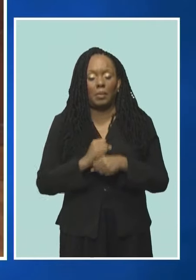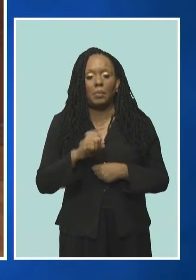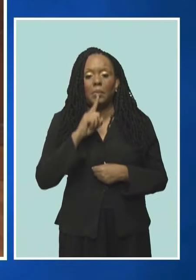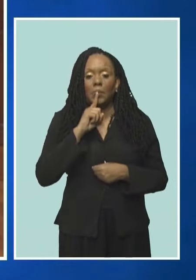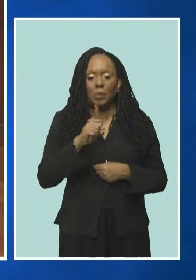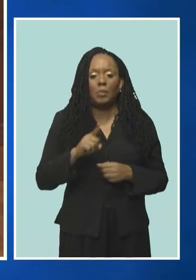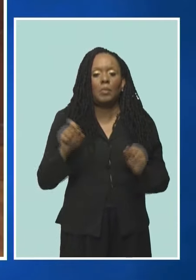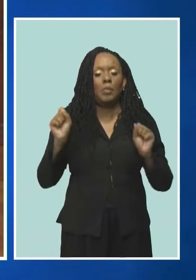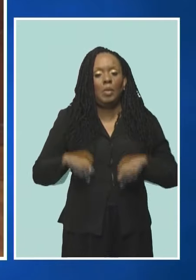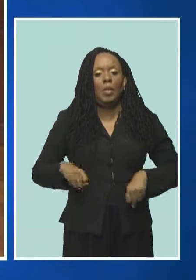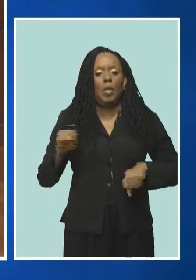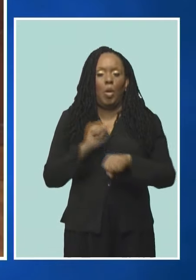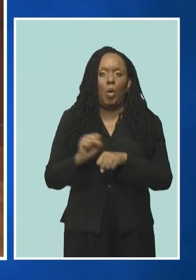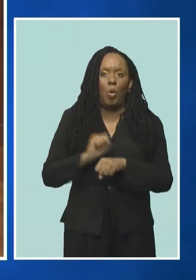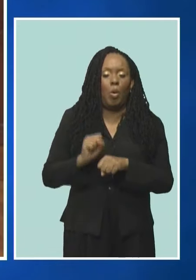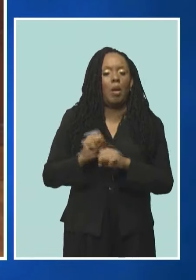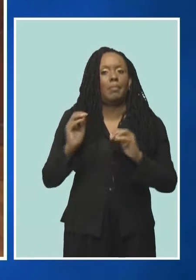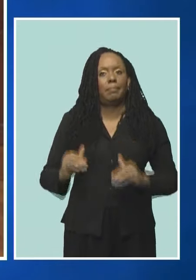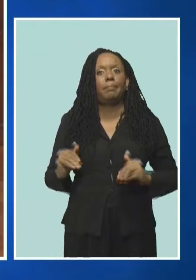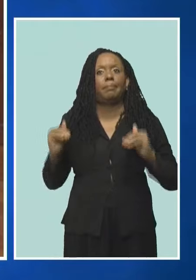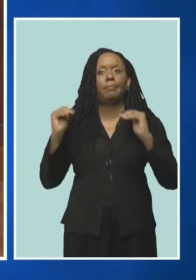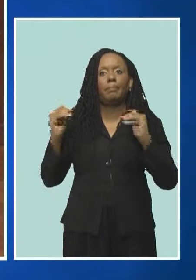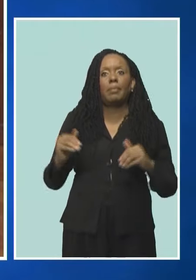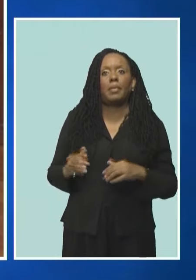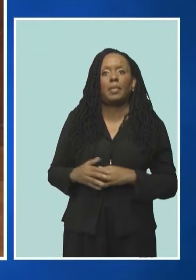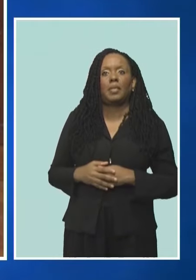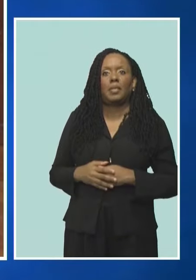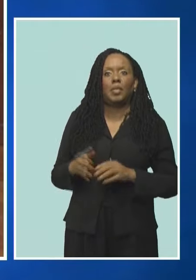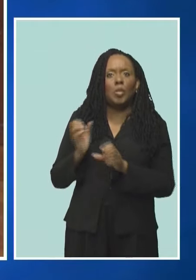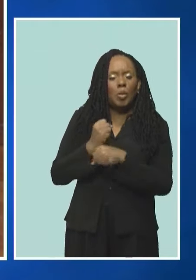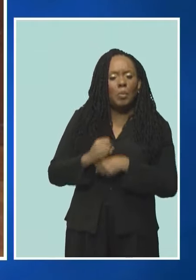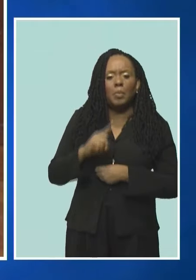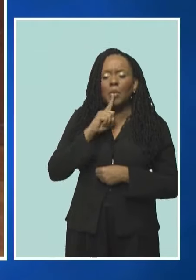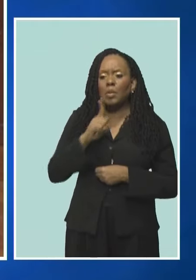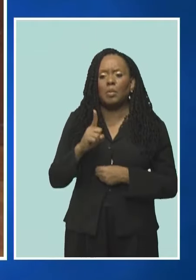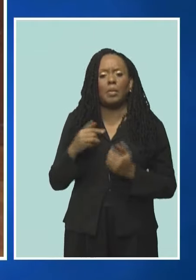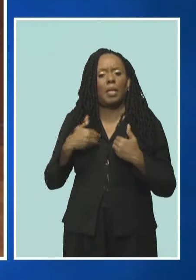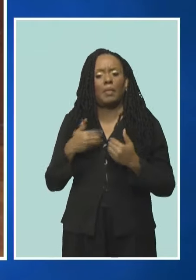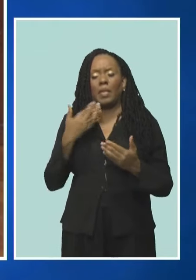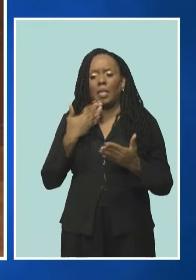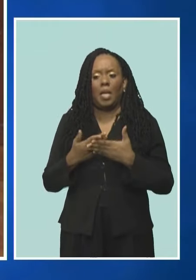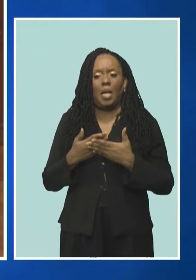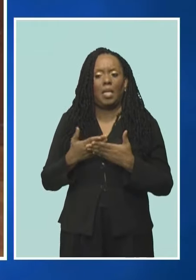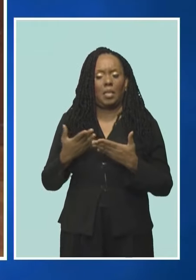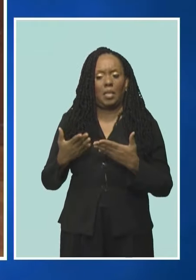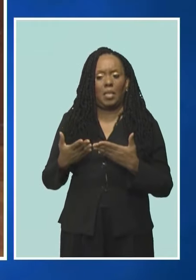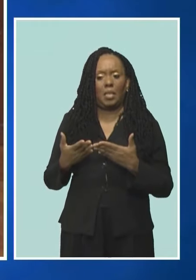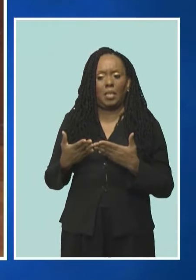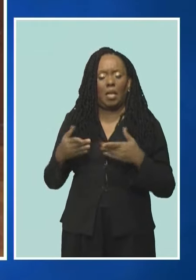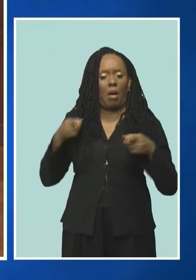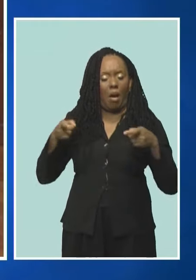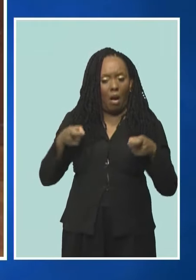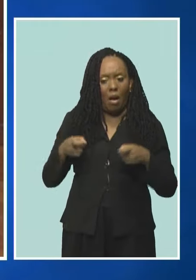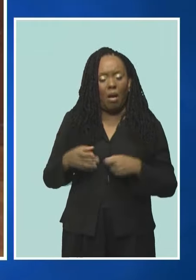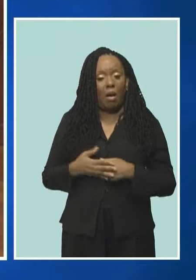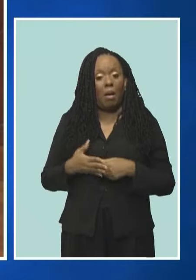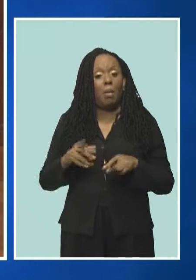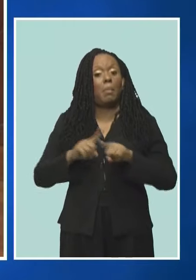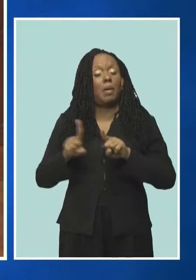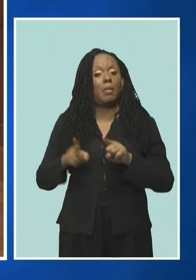highest level. It allows for them to be maintained in a standard of conduct, but also to have a register which manages them. But ultimately,